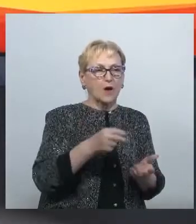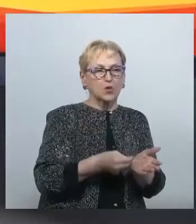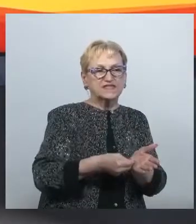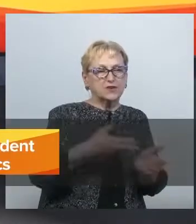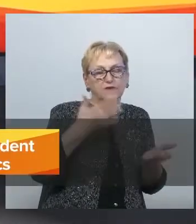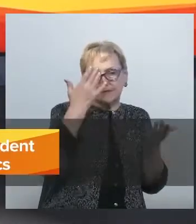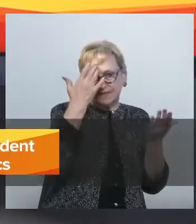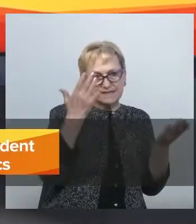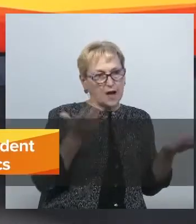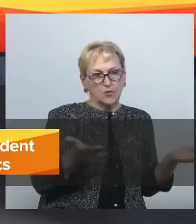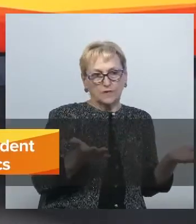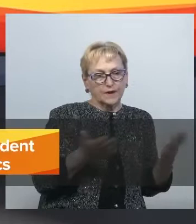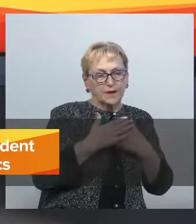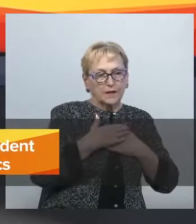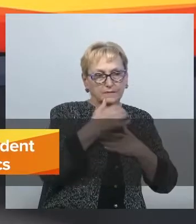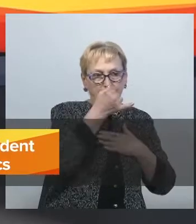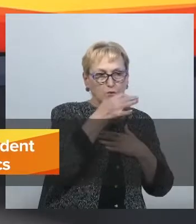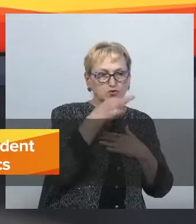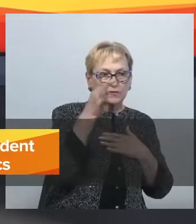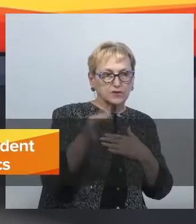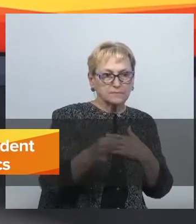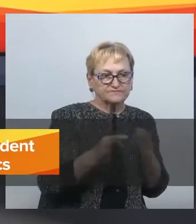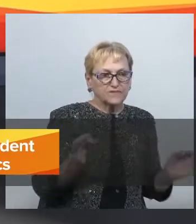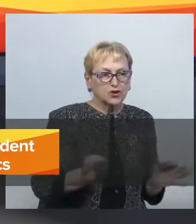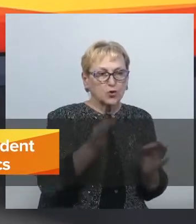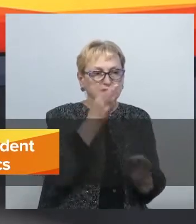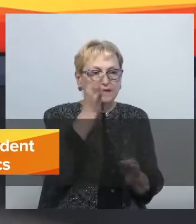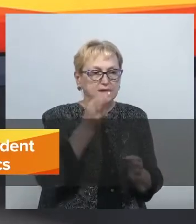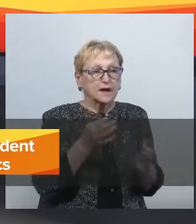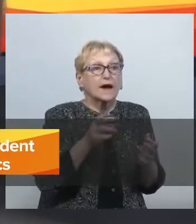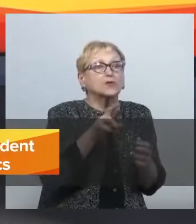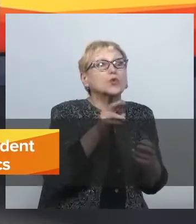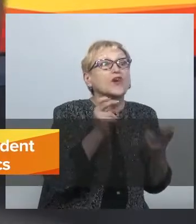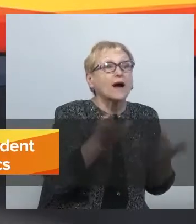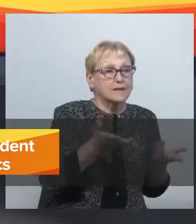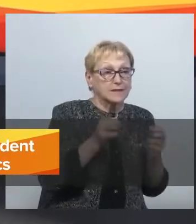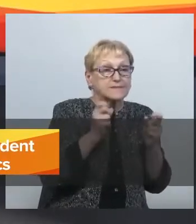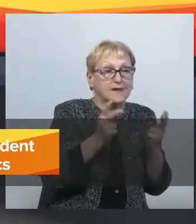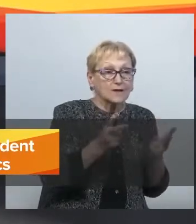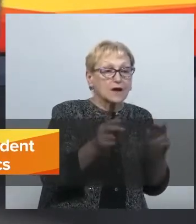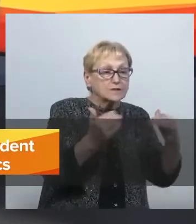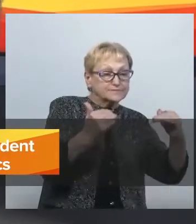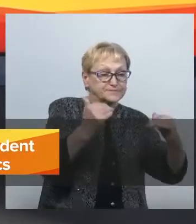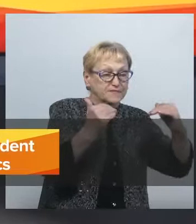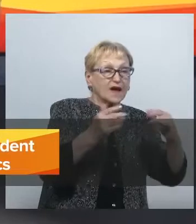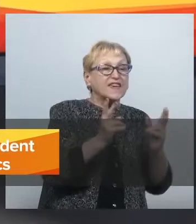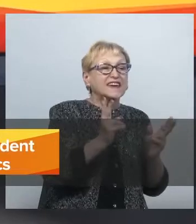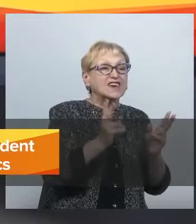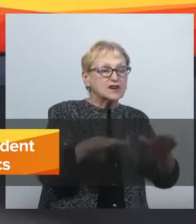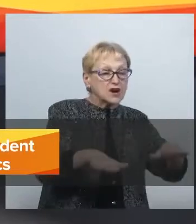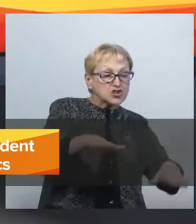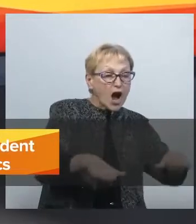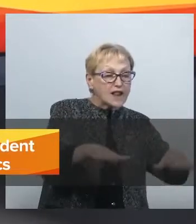basis for evaluation. I can say nothing about balance because it's hard to assess.